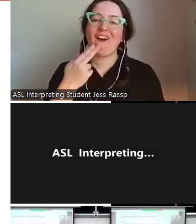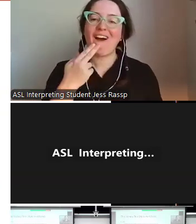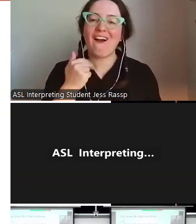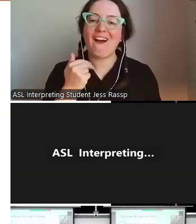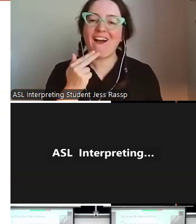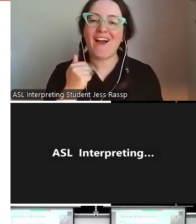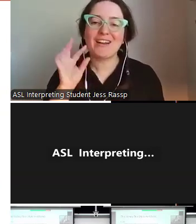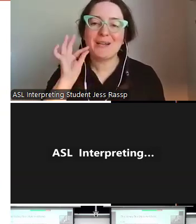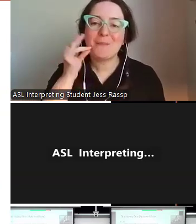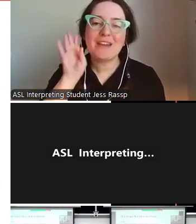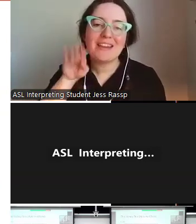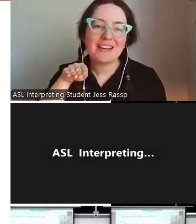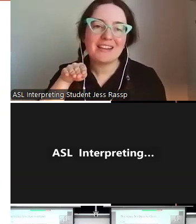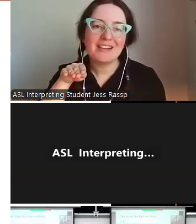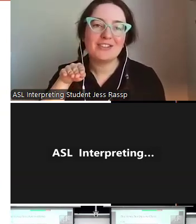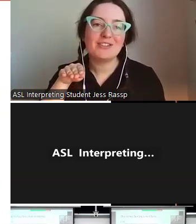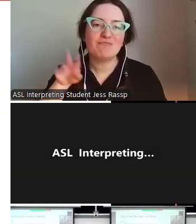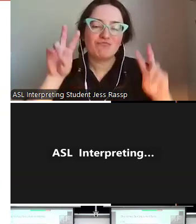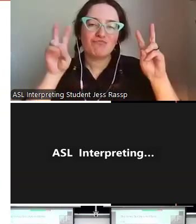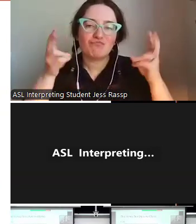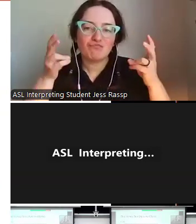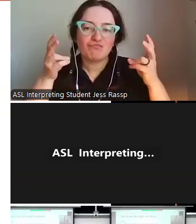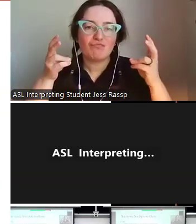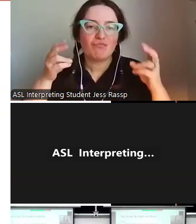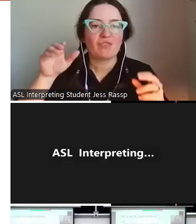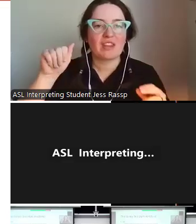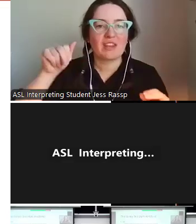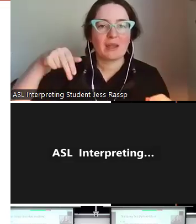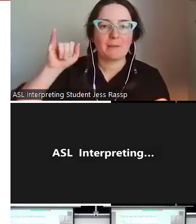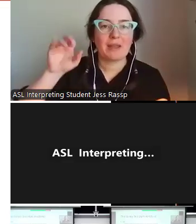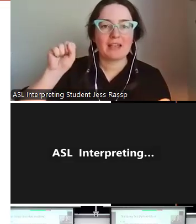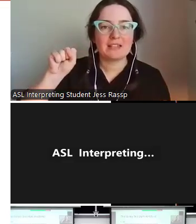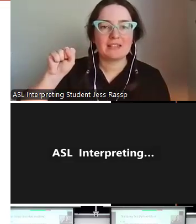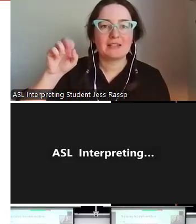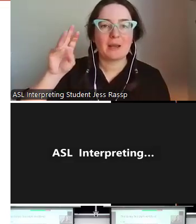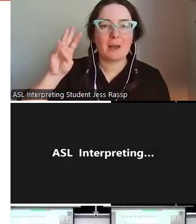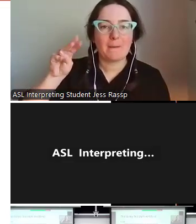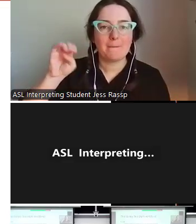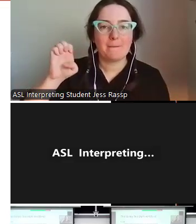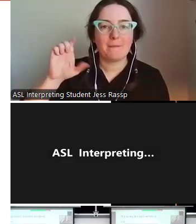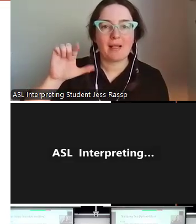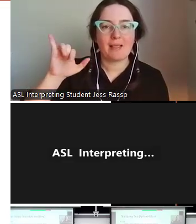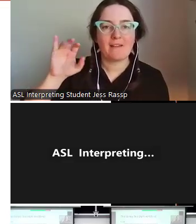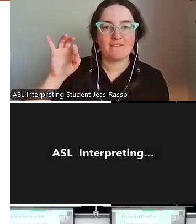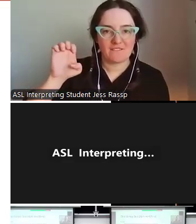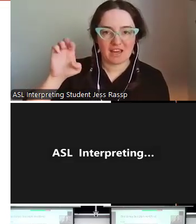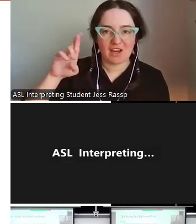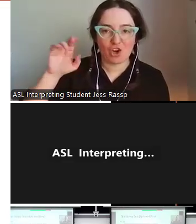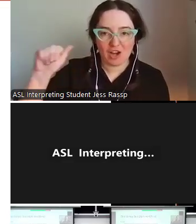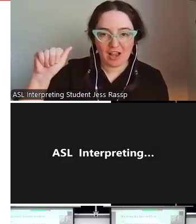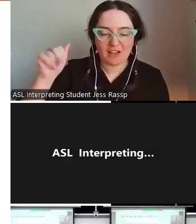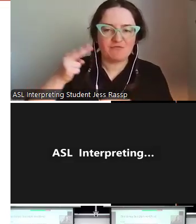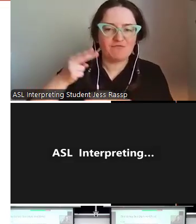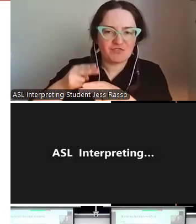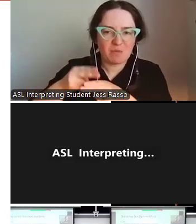it's Apis mellifera, and its diet is pollen, nectar, and